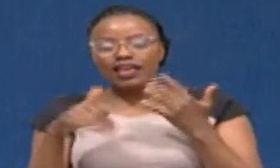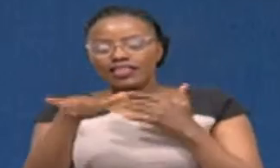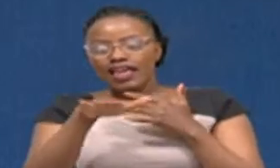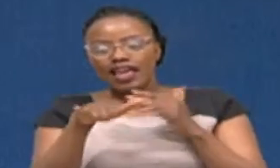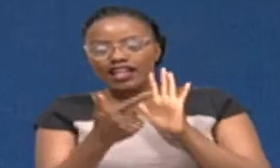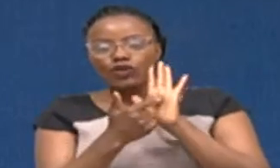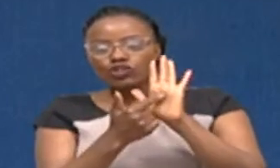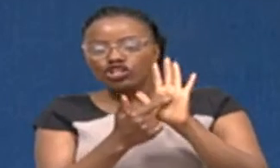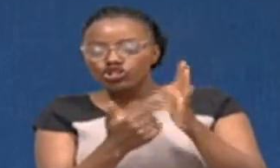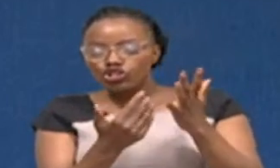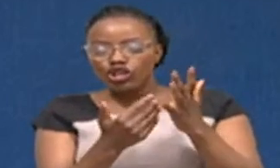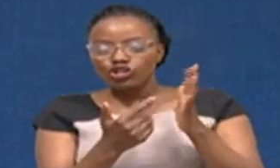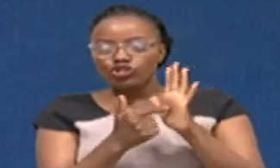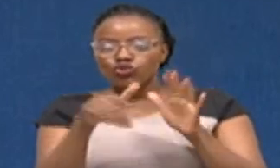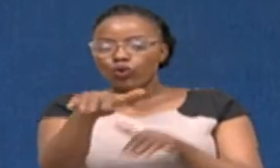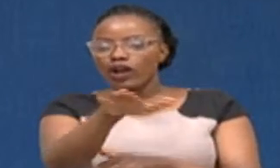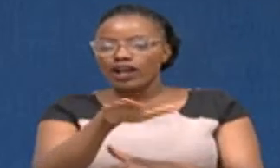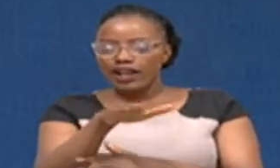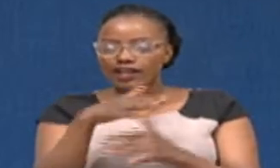showground until